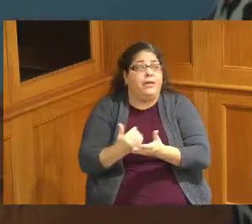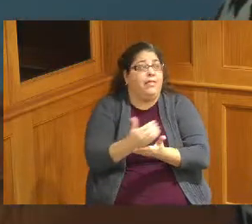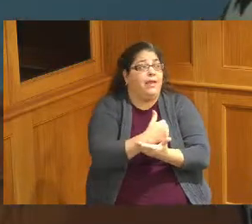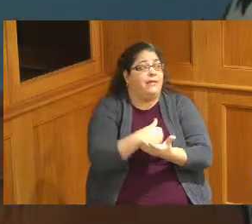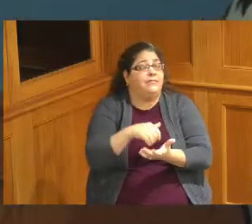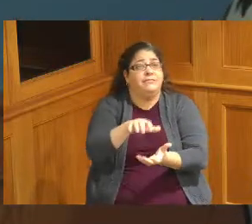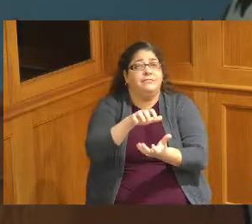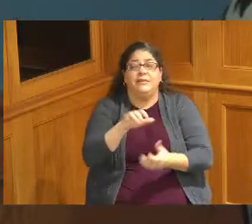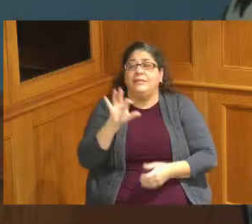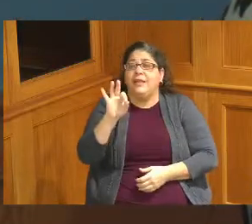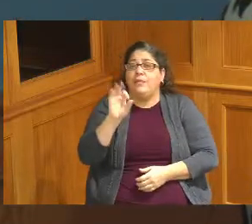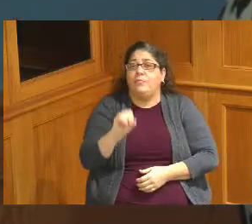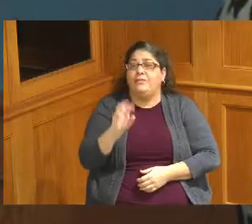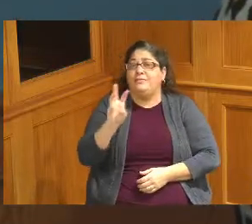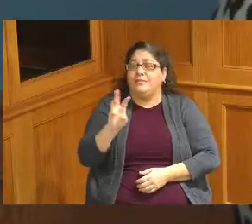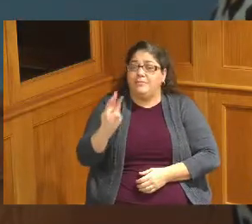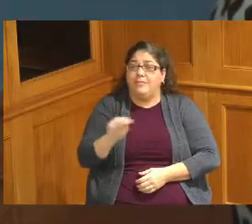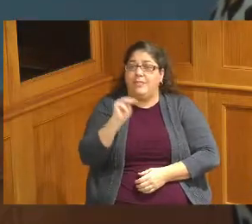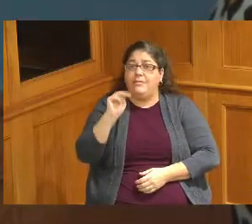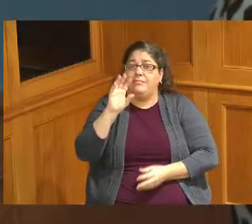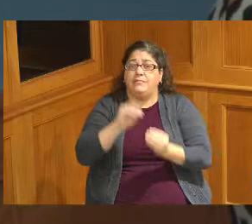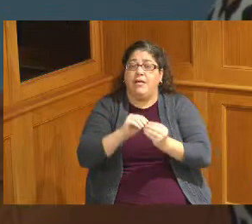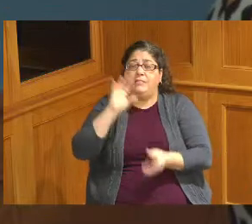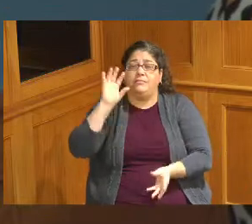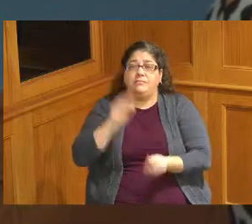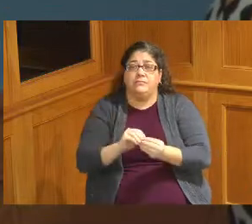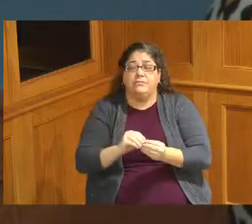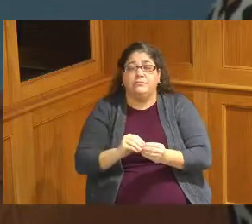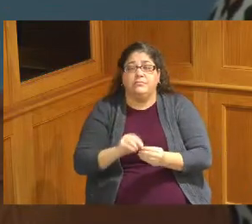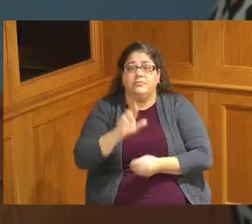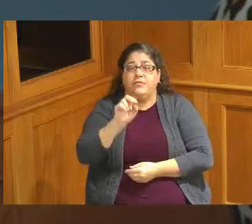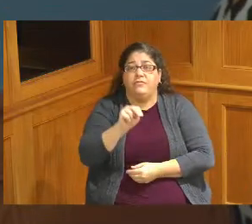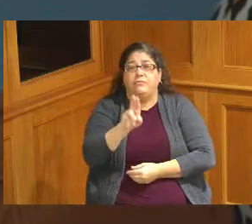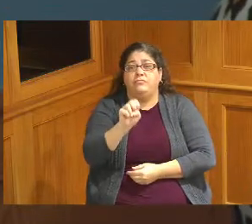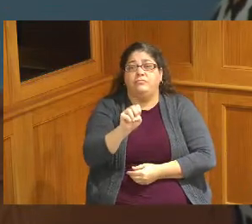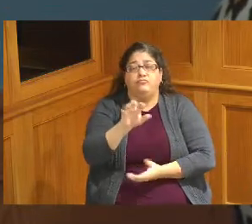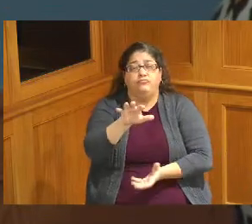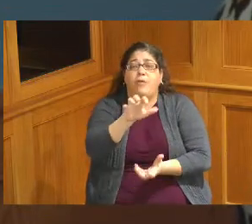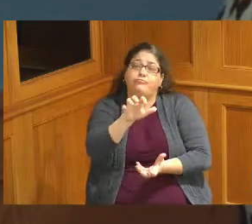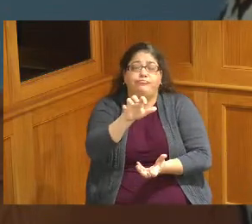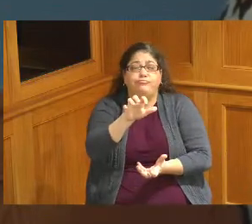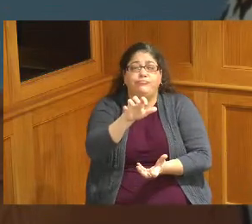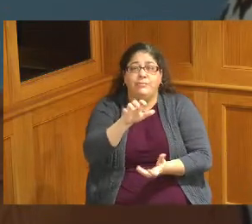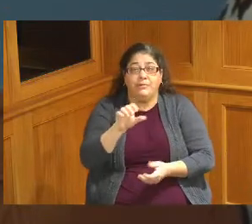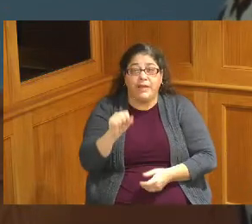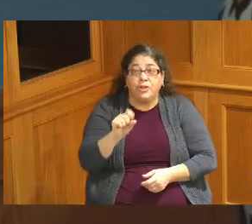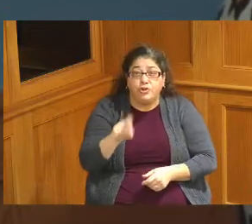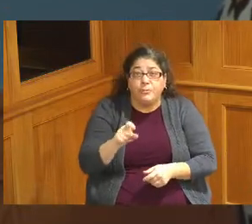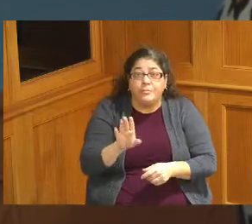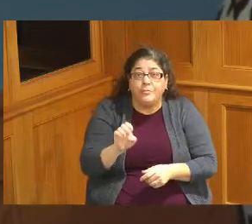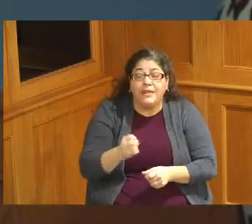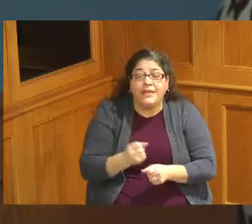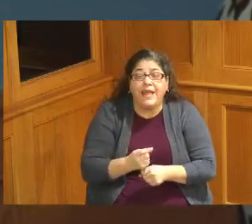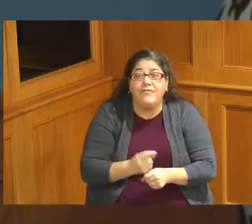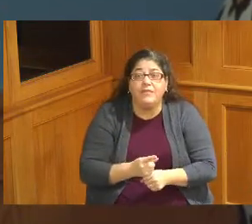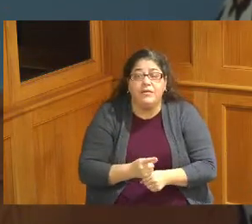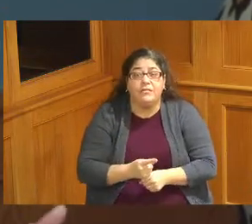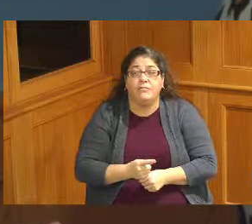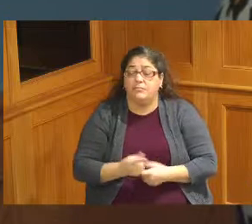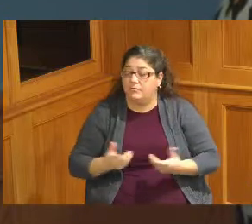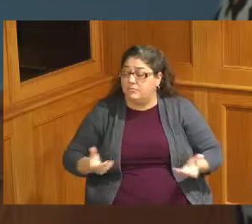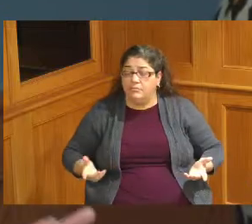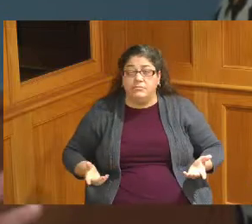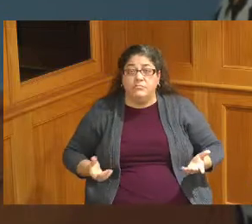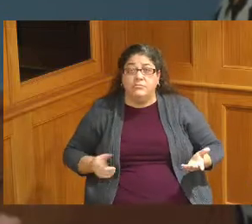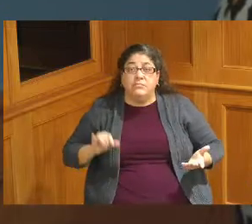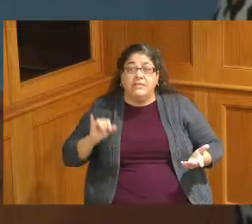collected $9.6 million total in revenue. So yeah, it should be every year. I hate they wasn't every year, because if